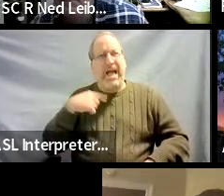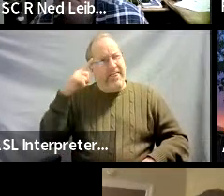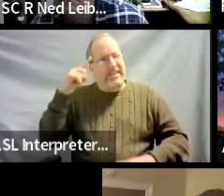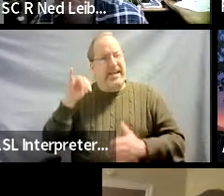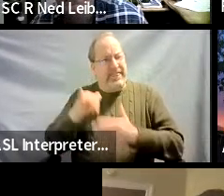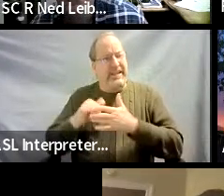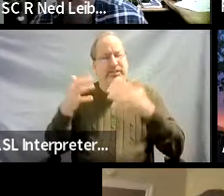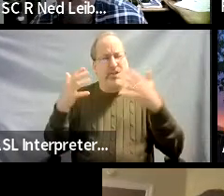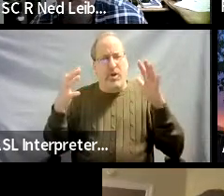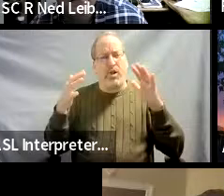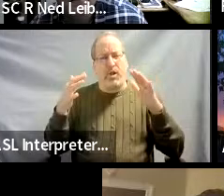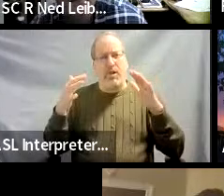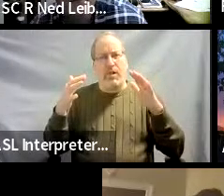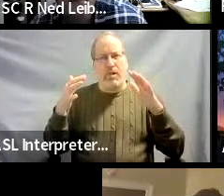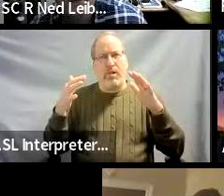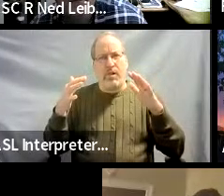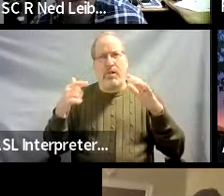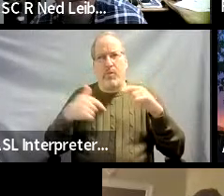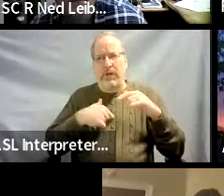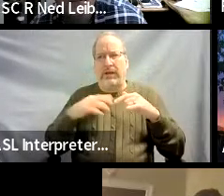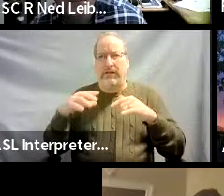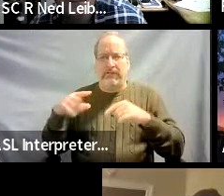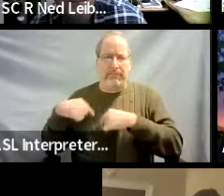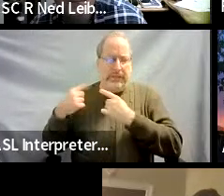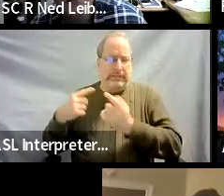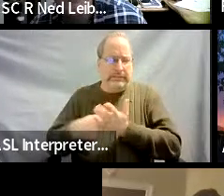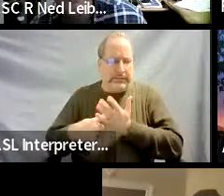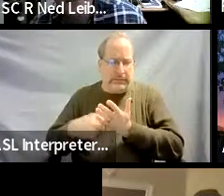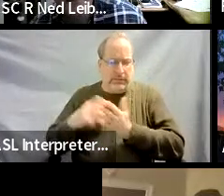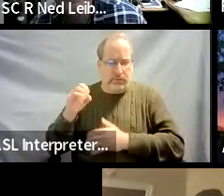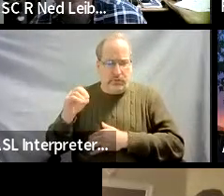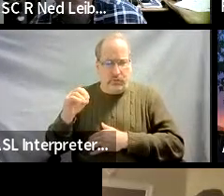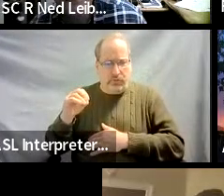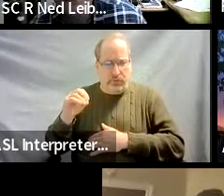that's about all we've been discussing. So,